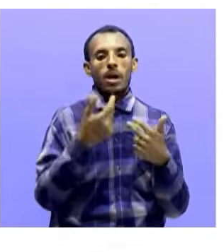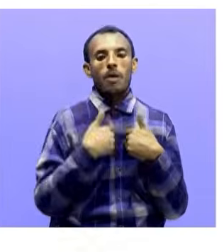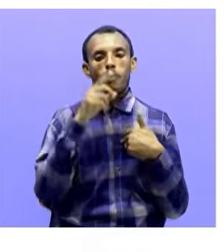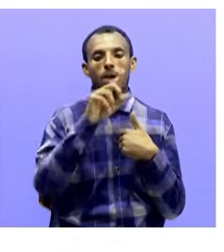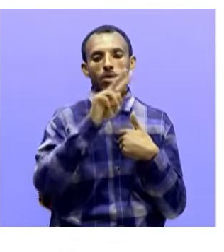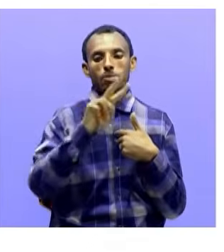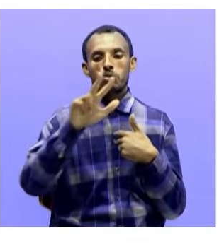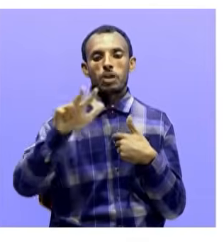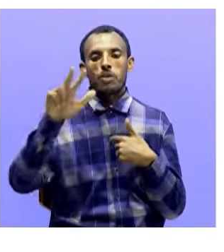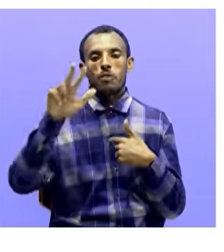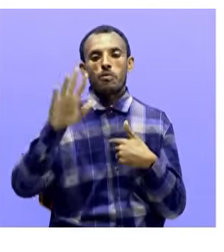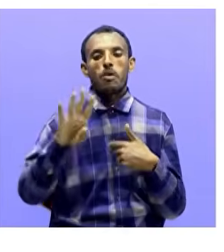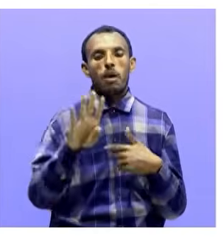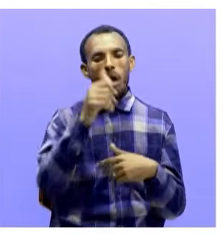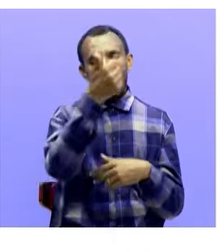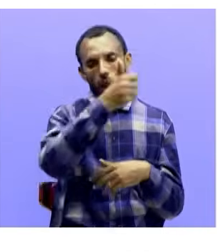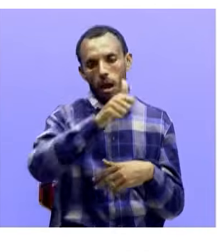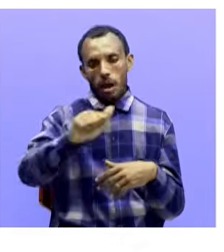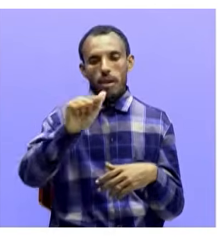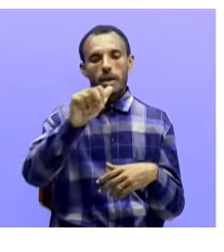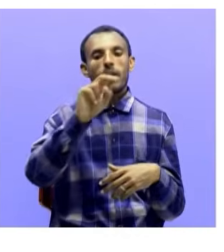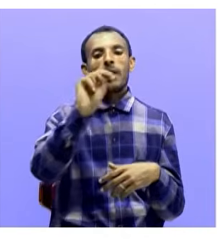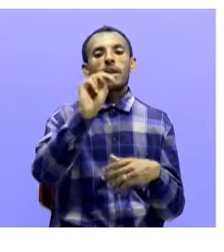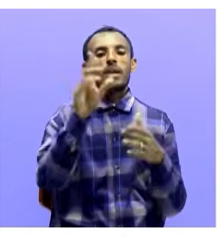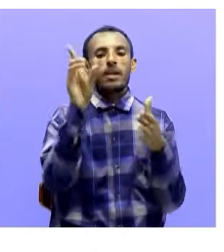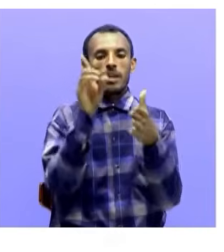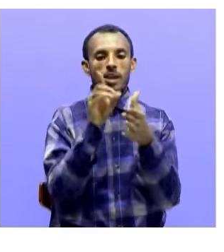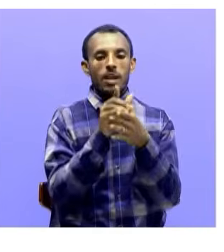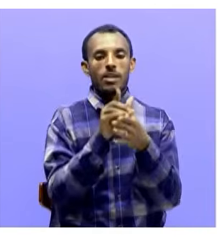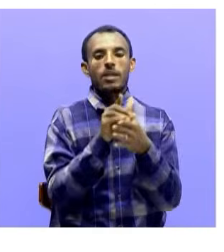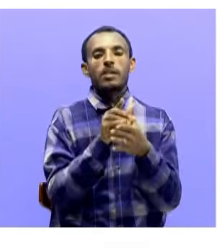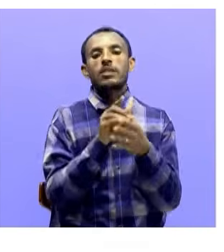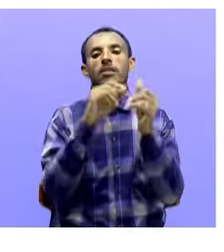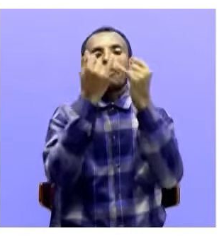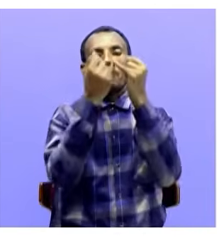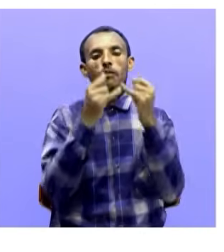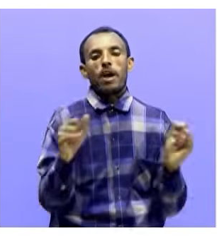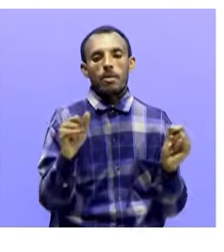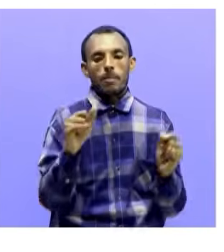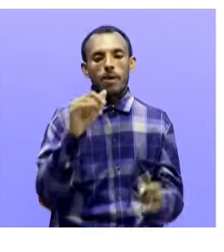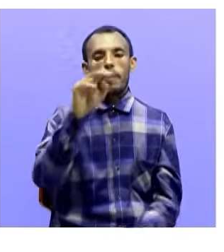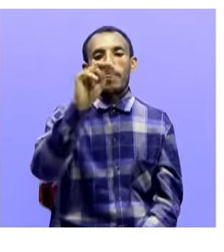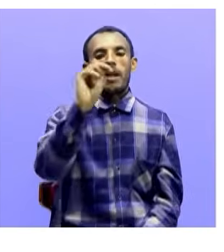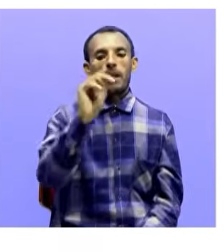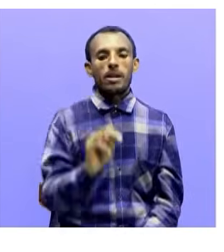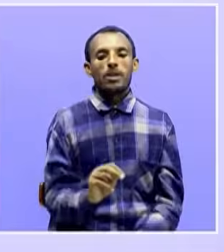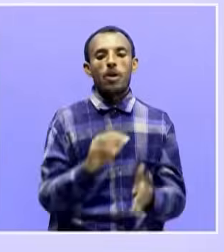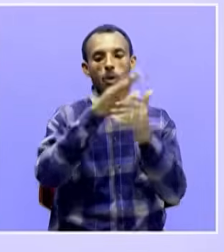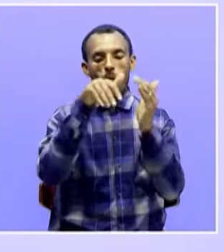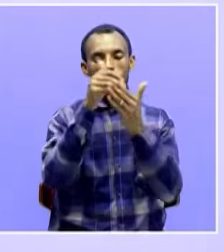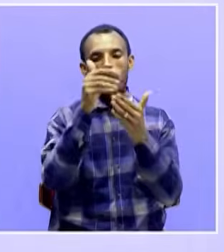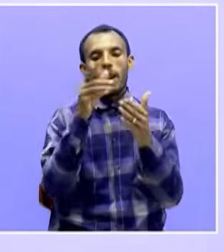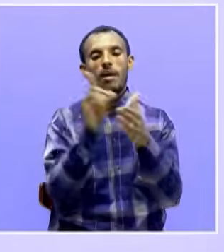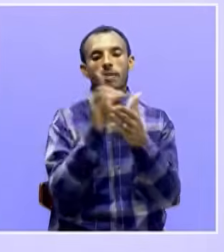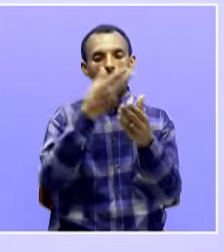3, n up to n. So we have n data. So here you add all data values and